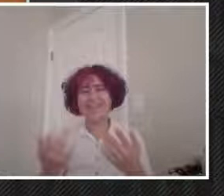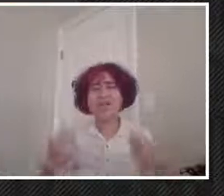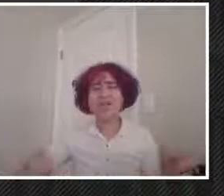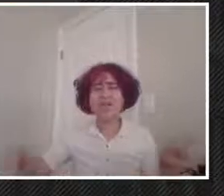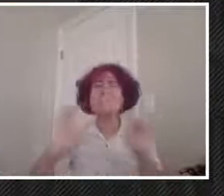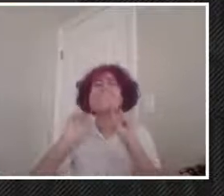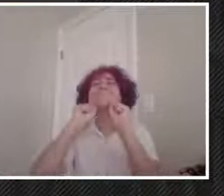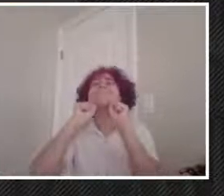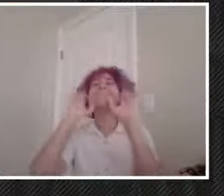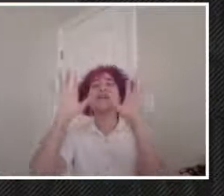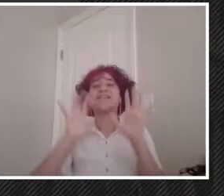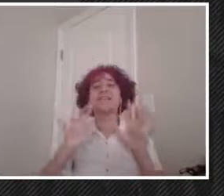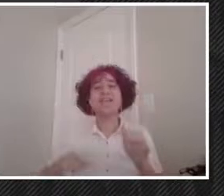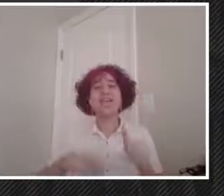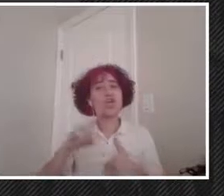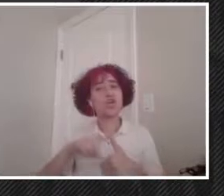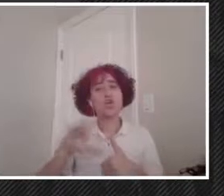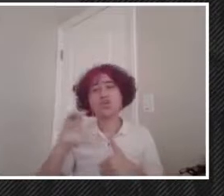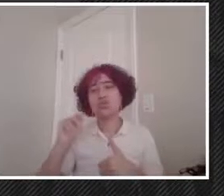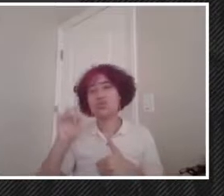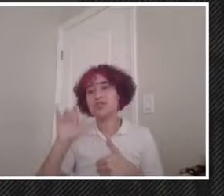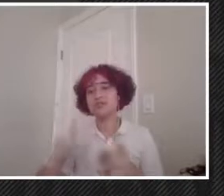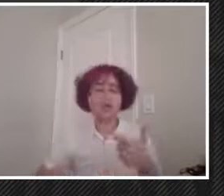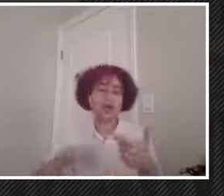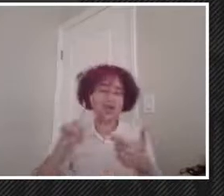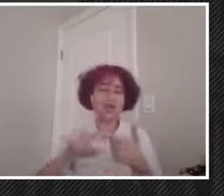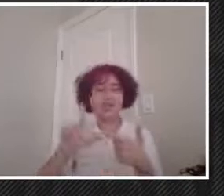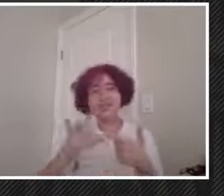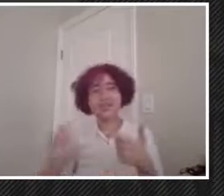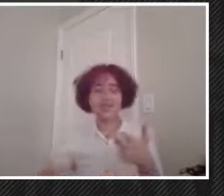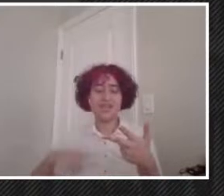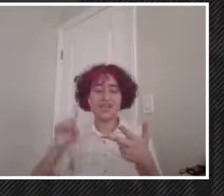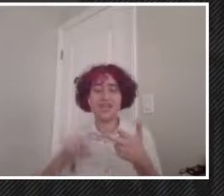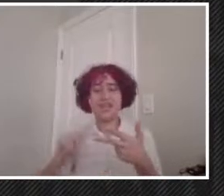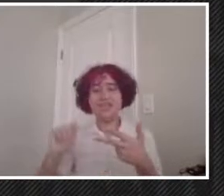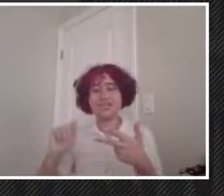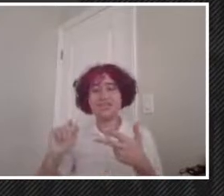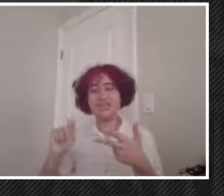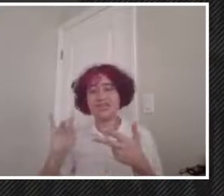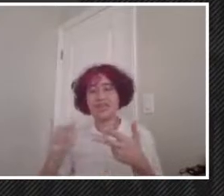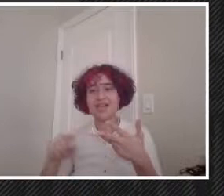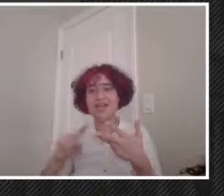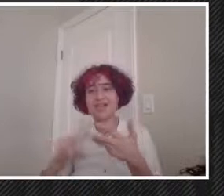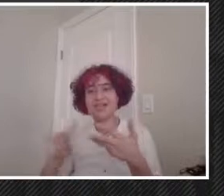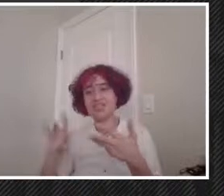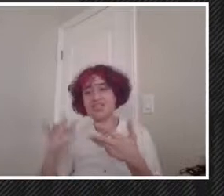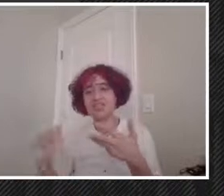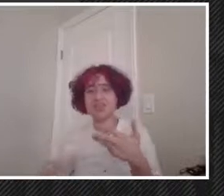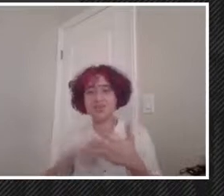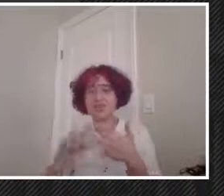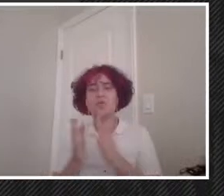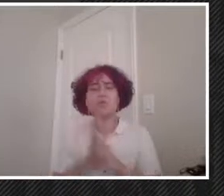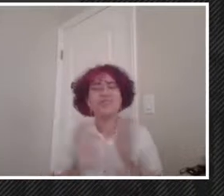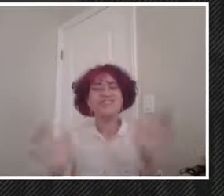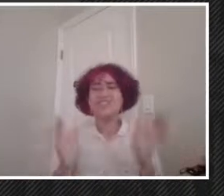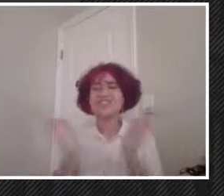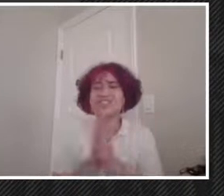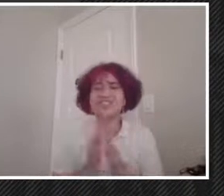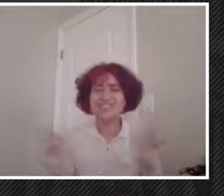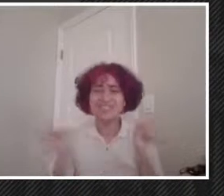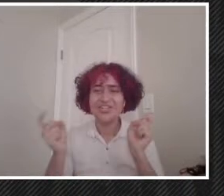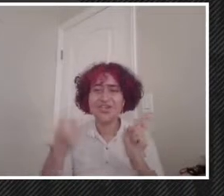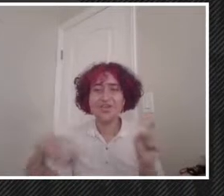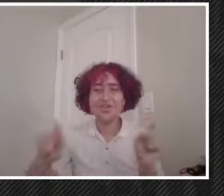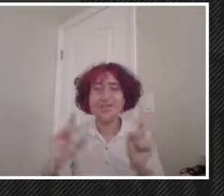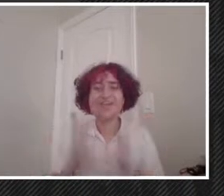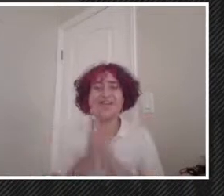you to Sheikah. Thank you, Lee. And thank you, Tanika. We will be cheering you on and following you and supporting you. And happy Black History Month,